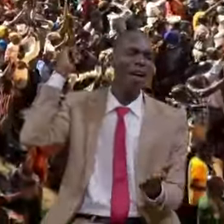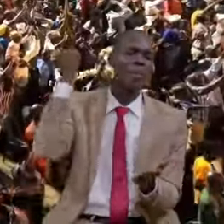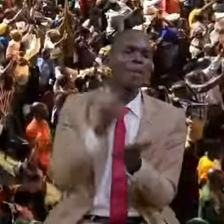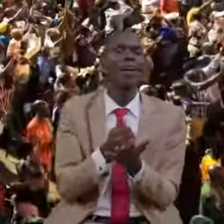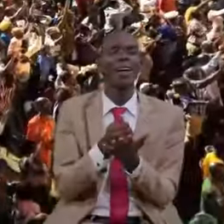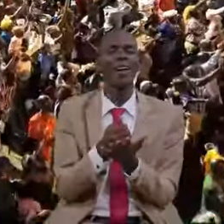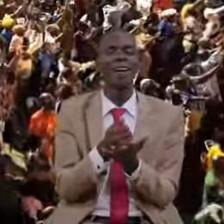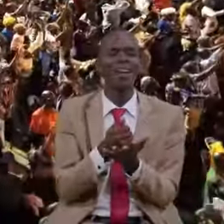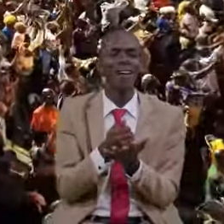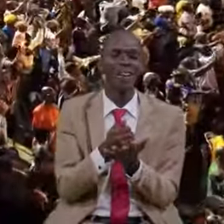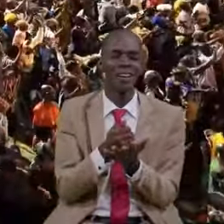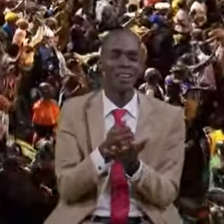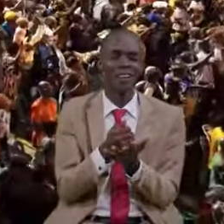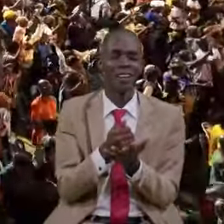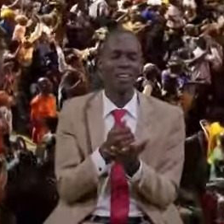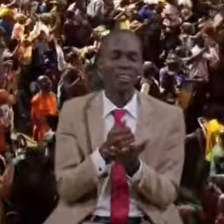pray